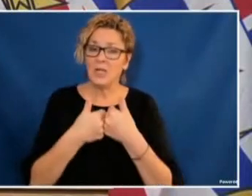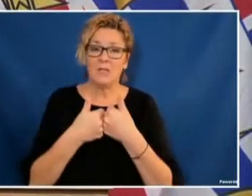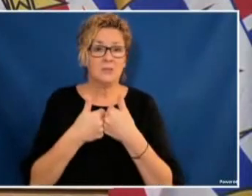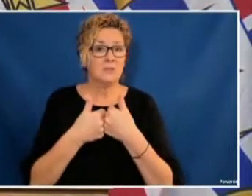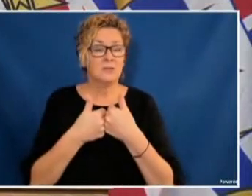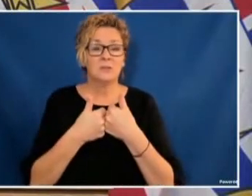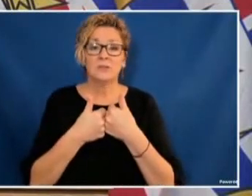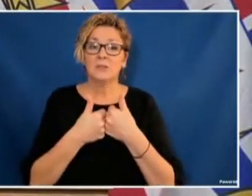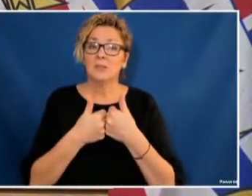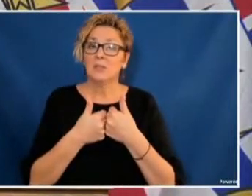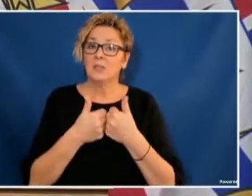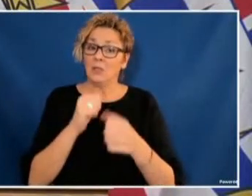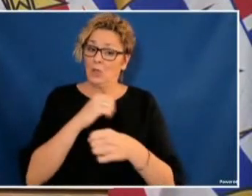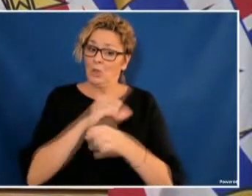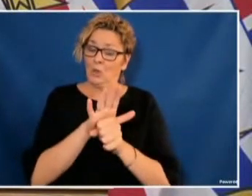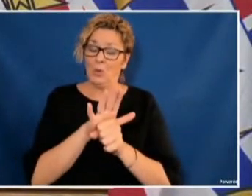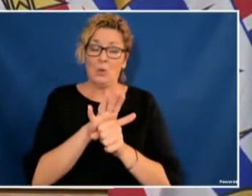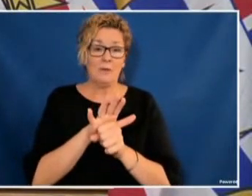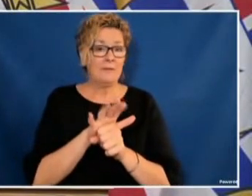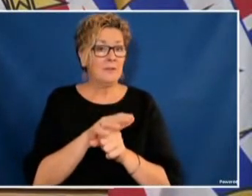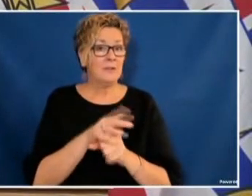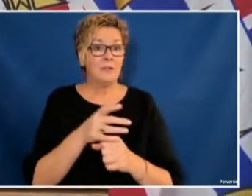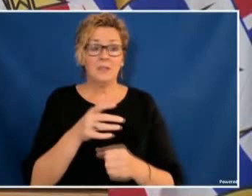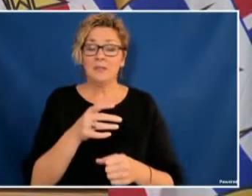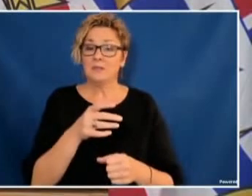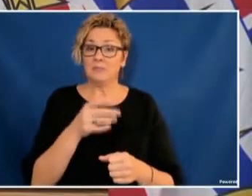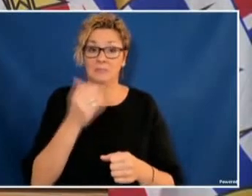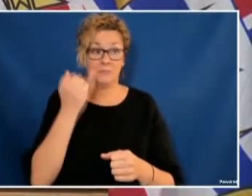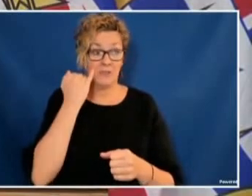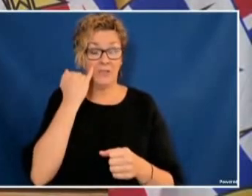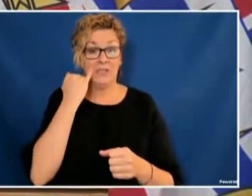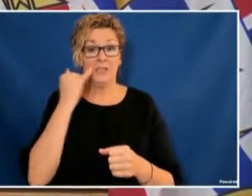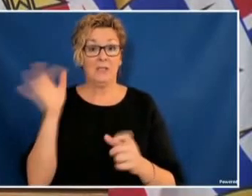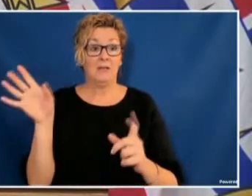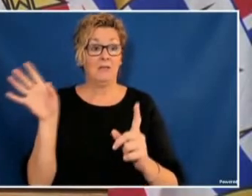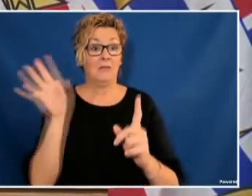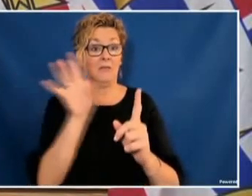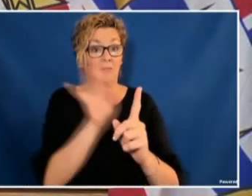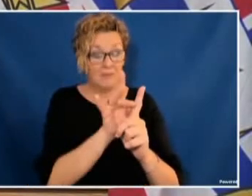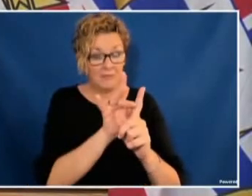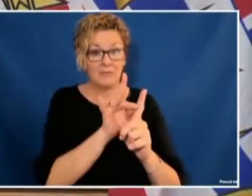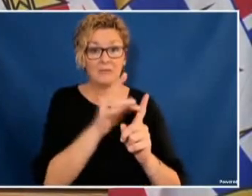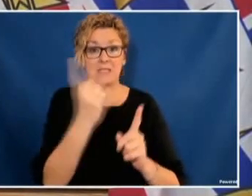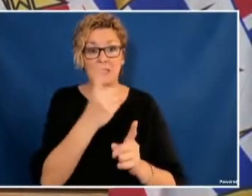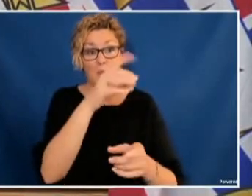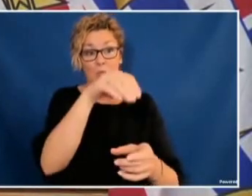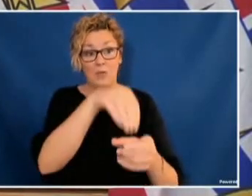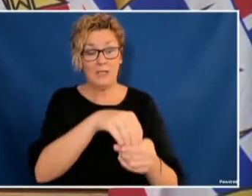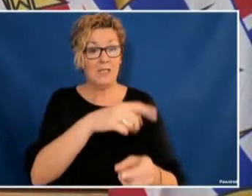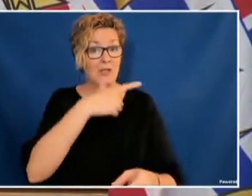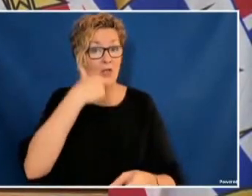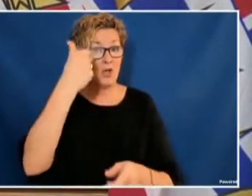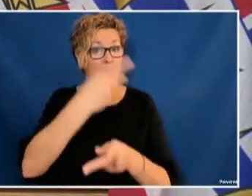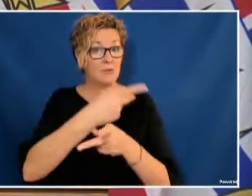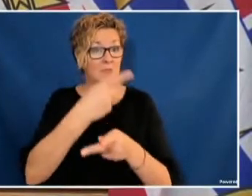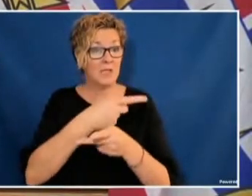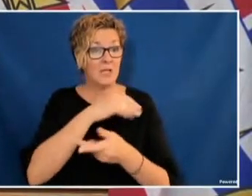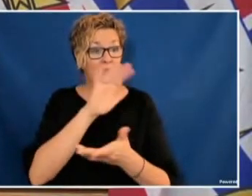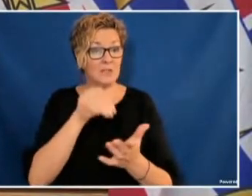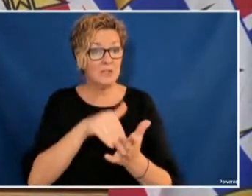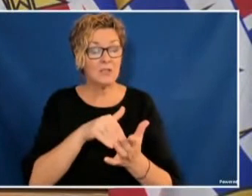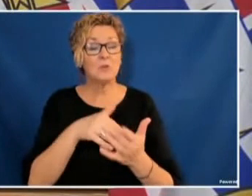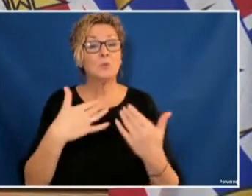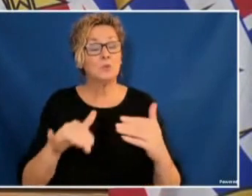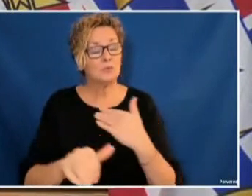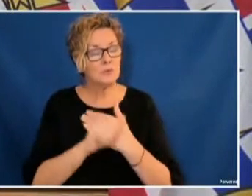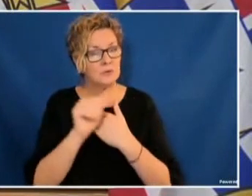students and staff are self-isolating. I do want to take a moment to really recognize the